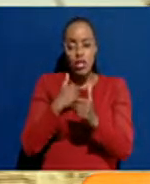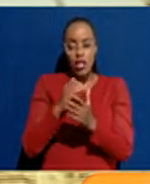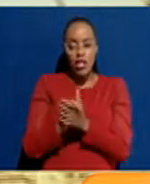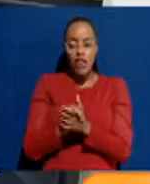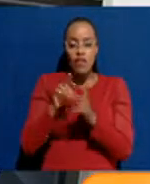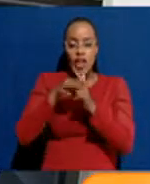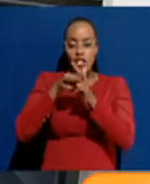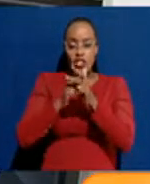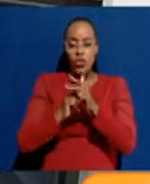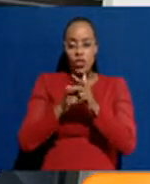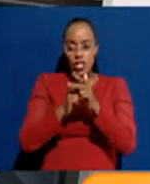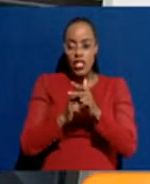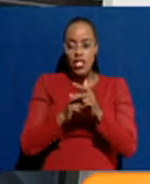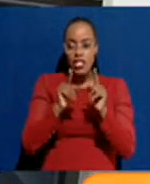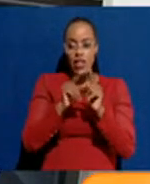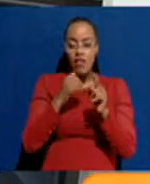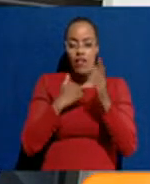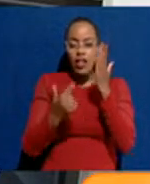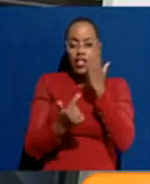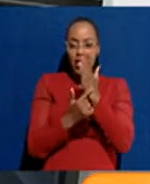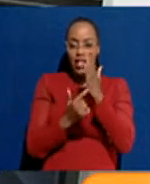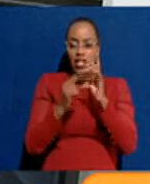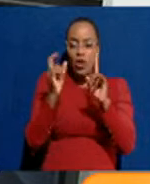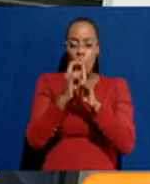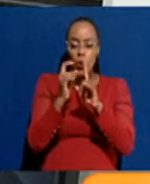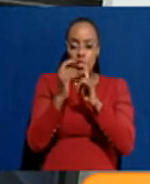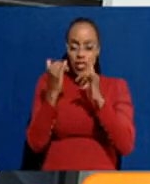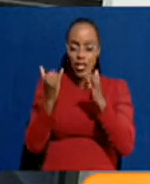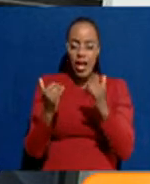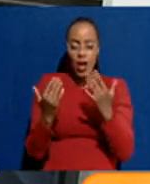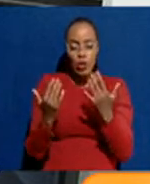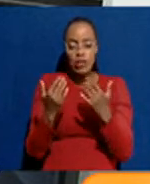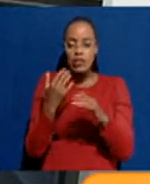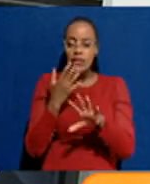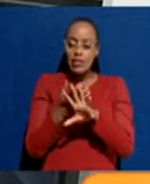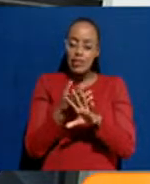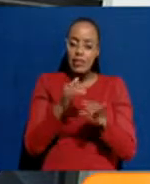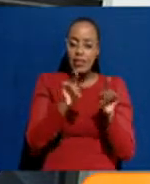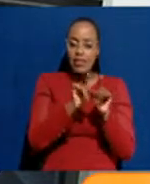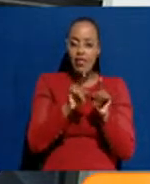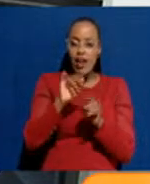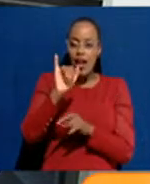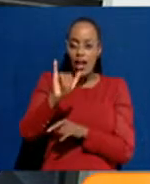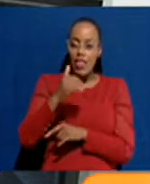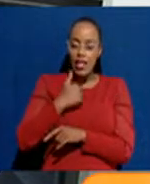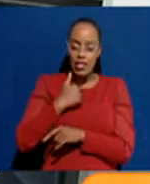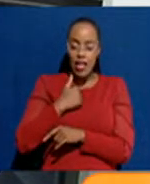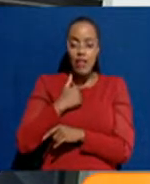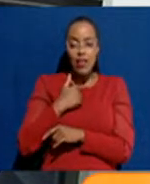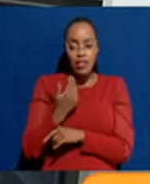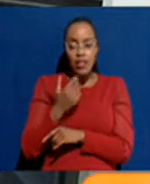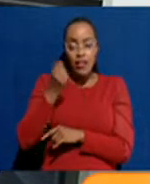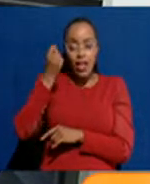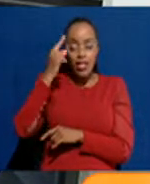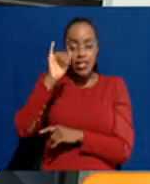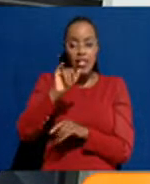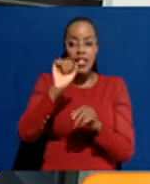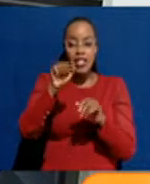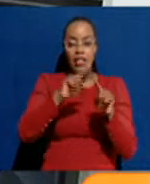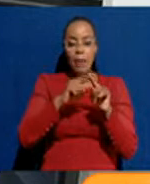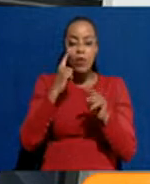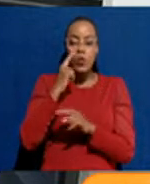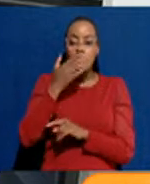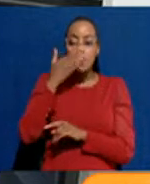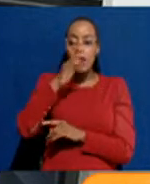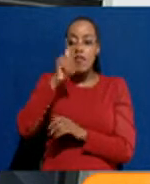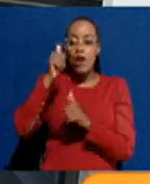you do realize that can be a very technical area that you're getting into. I'm just hoping that our viewers are able to understand that. But let's take a look at the